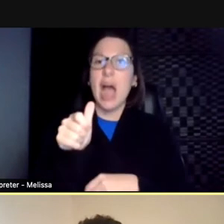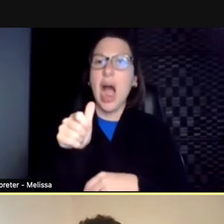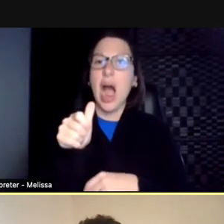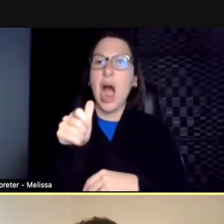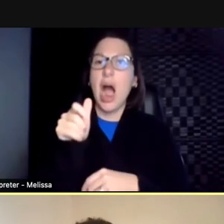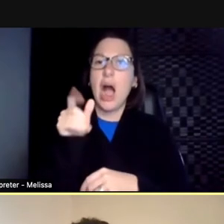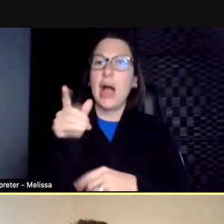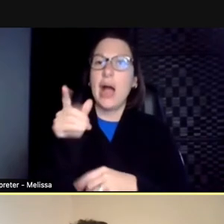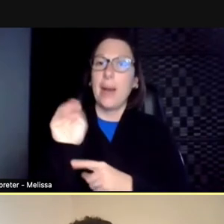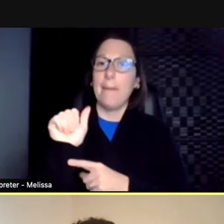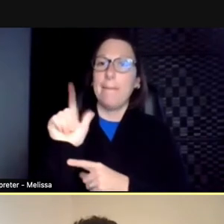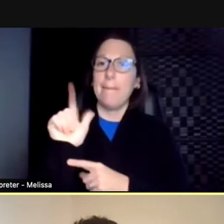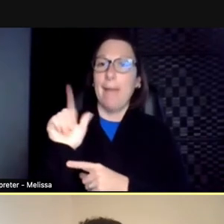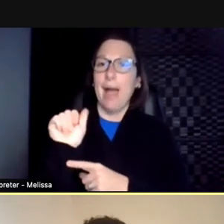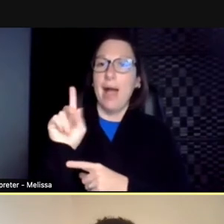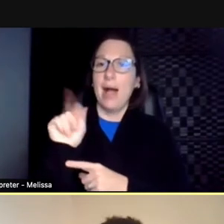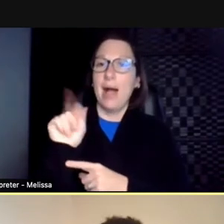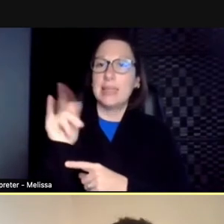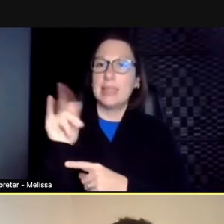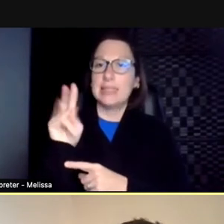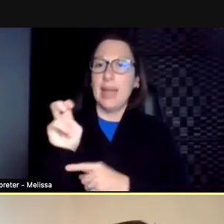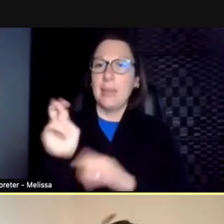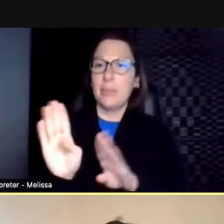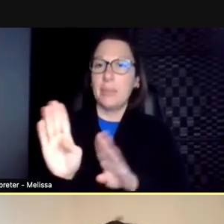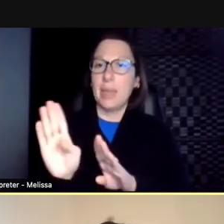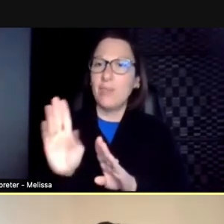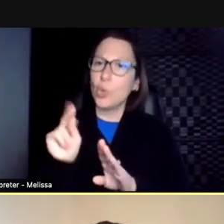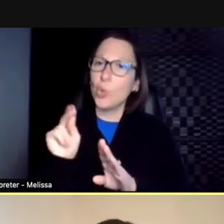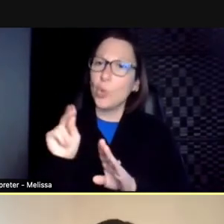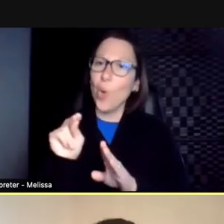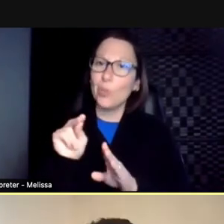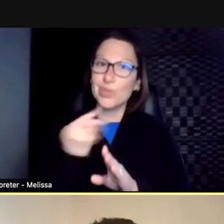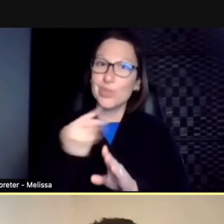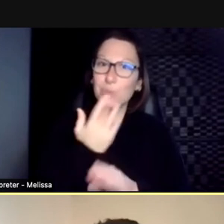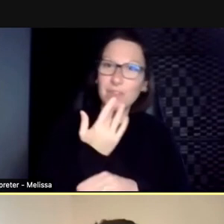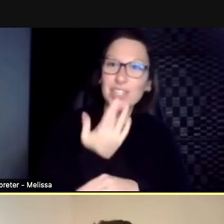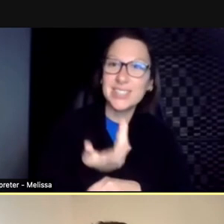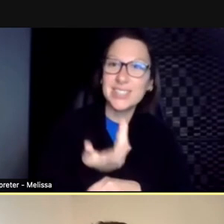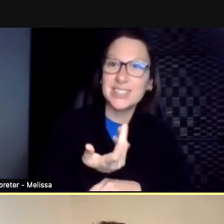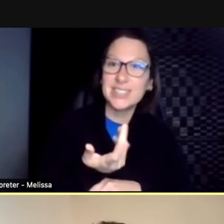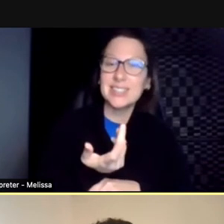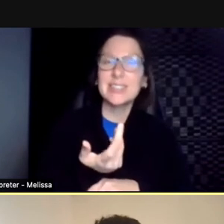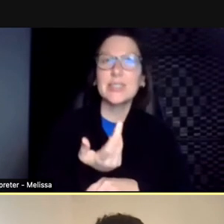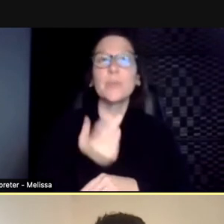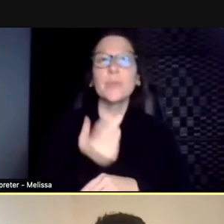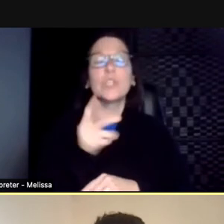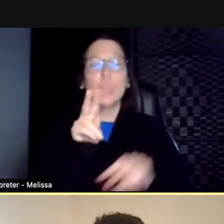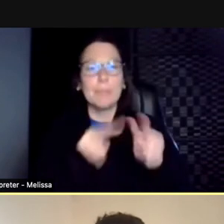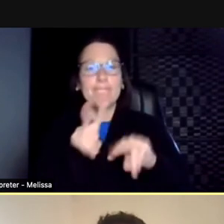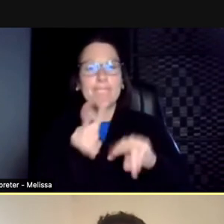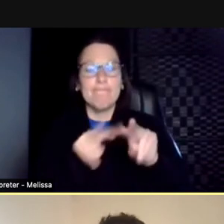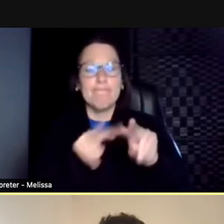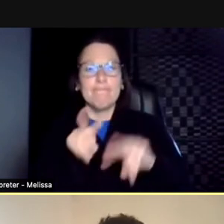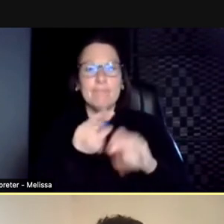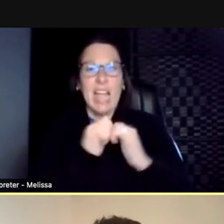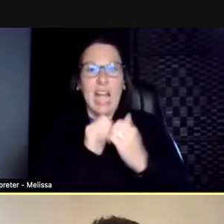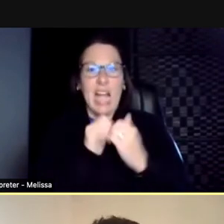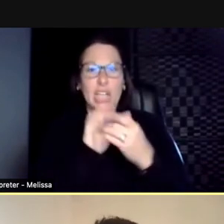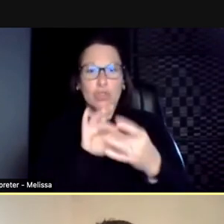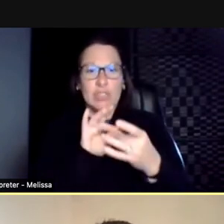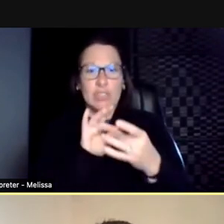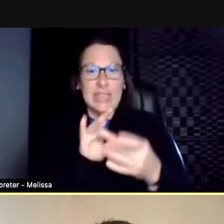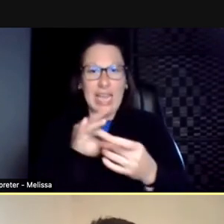behavior. It's a way of accessing a preference. So we're looking at this and we're trying to think, well, how does this relate to sensory channels? And then on the